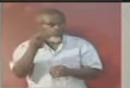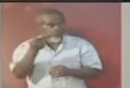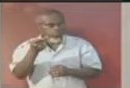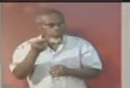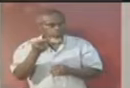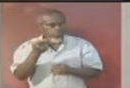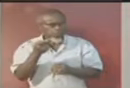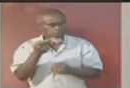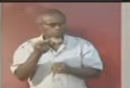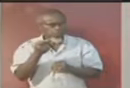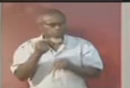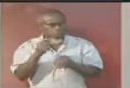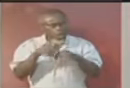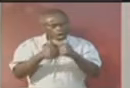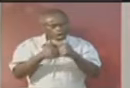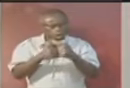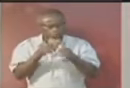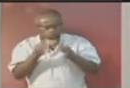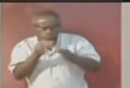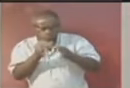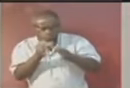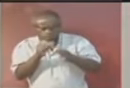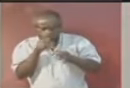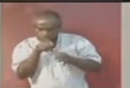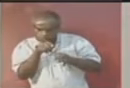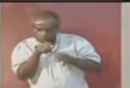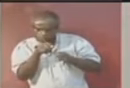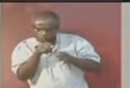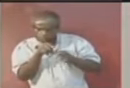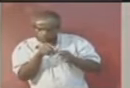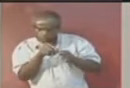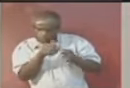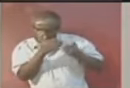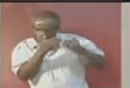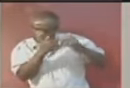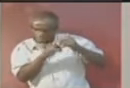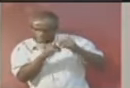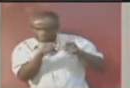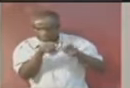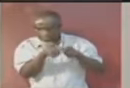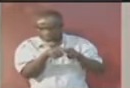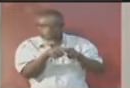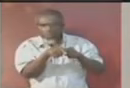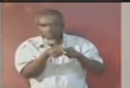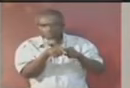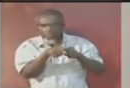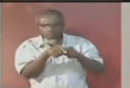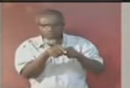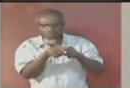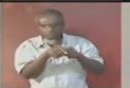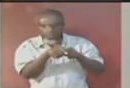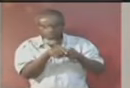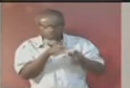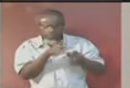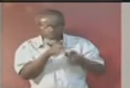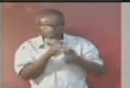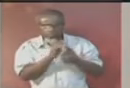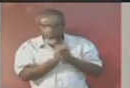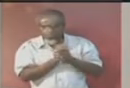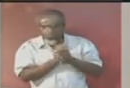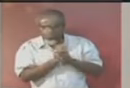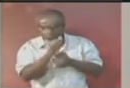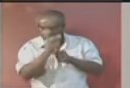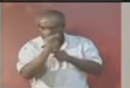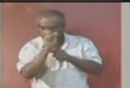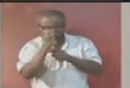looked at the neutralization antibody levels that were developed in these people who were 60 and compared them with the younger 60